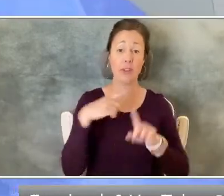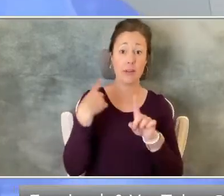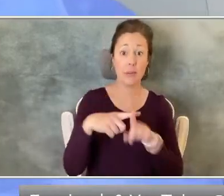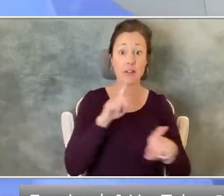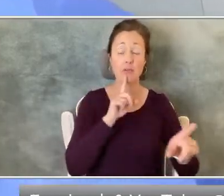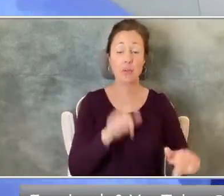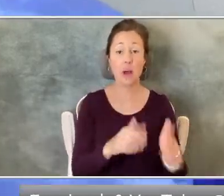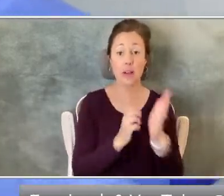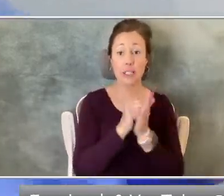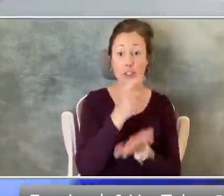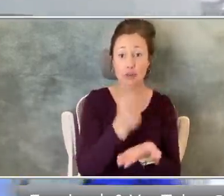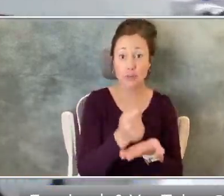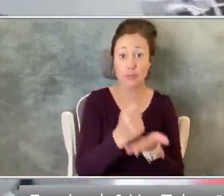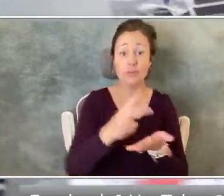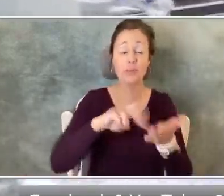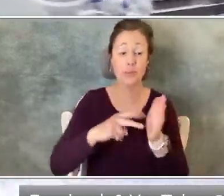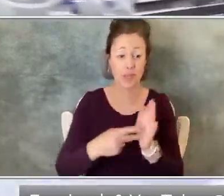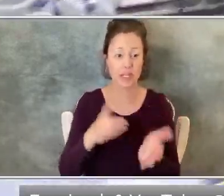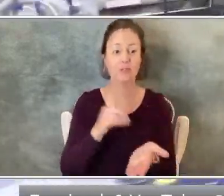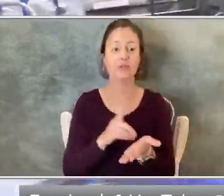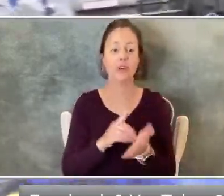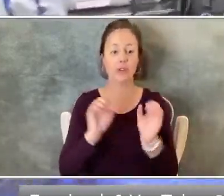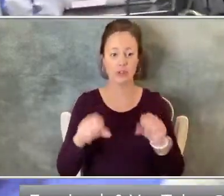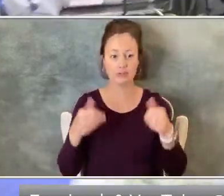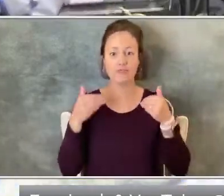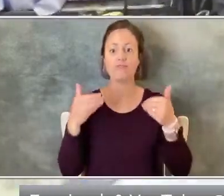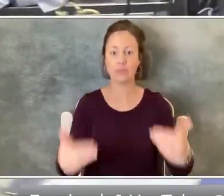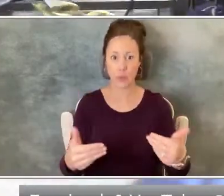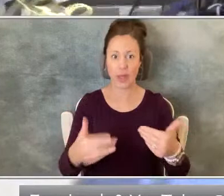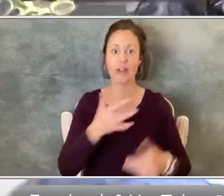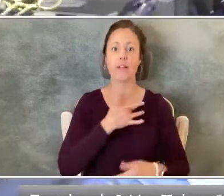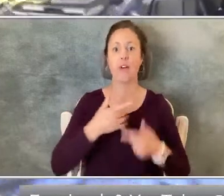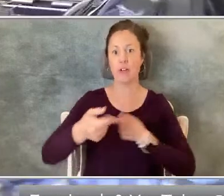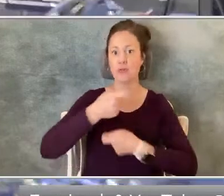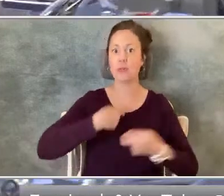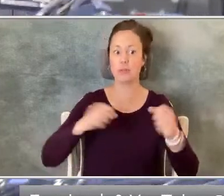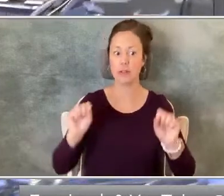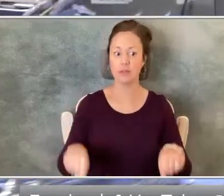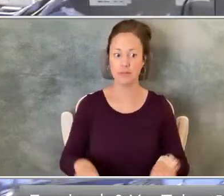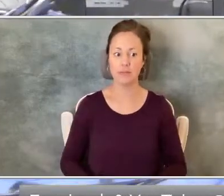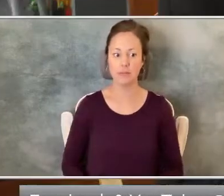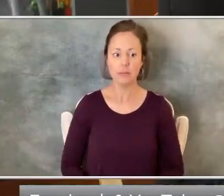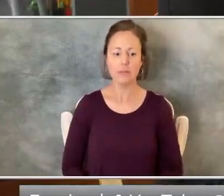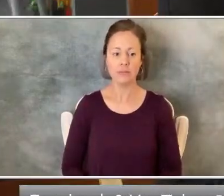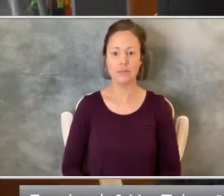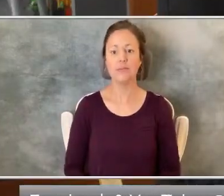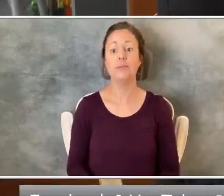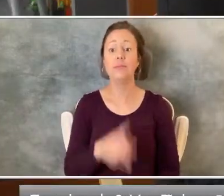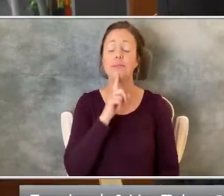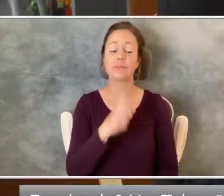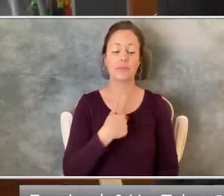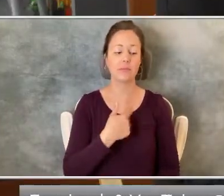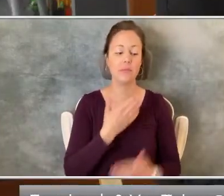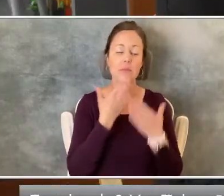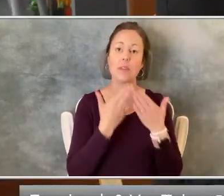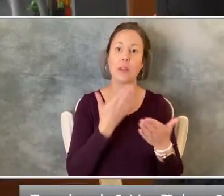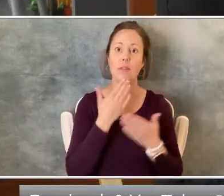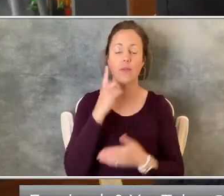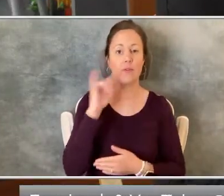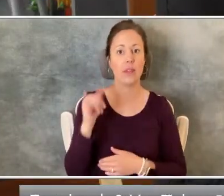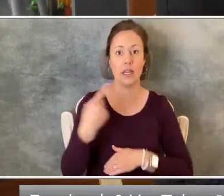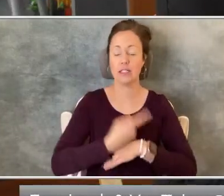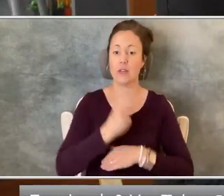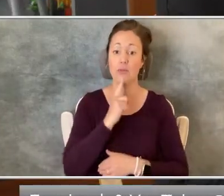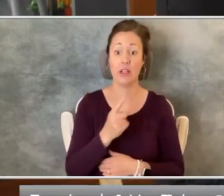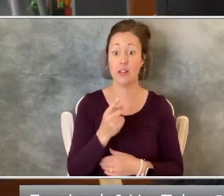treatment meant doctors could move forward with a heart transplant. I'm very thankful for that place, because I honestly don't think,